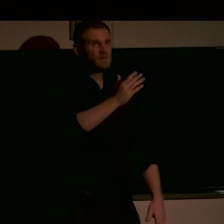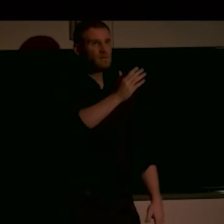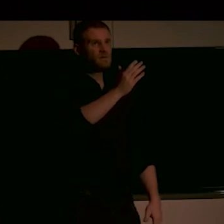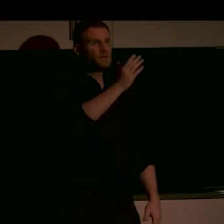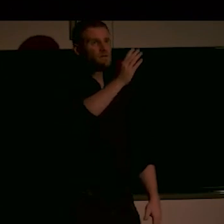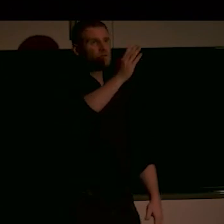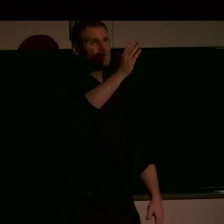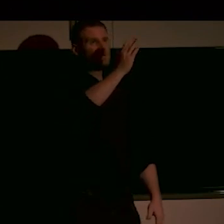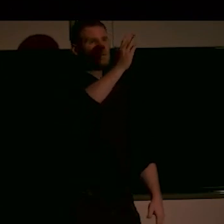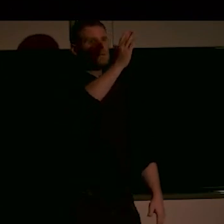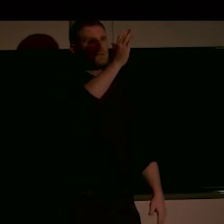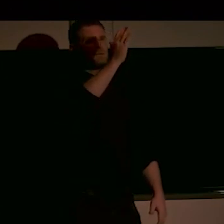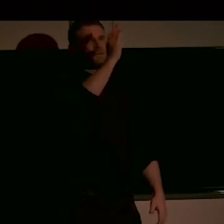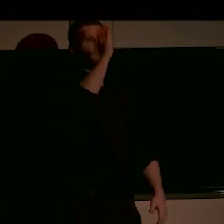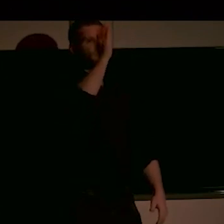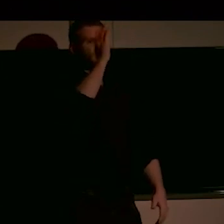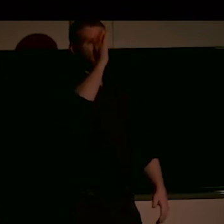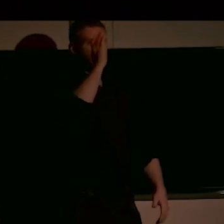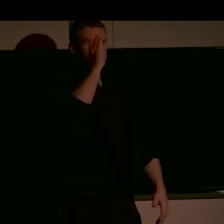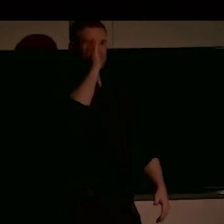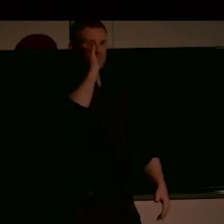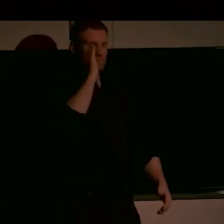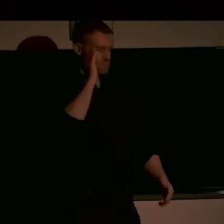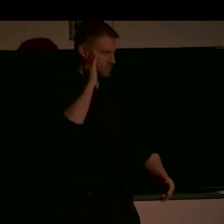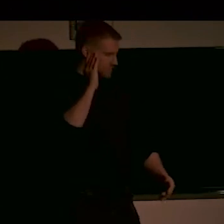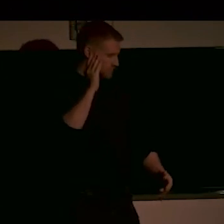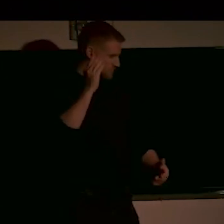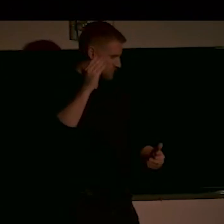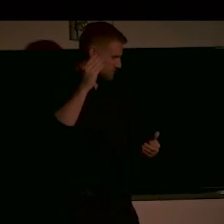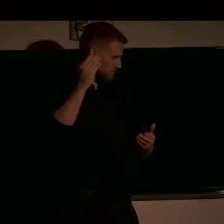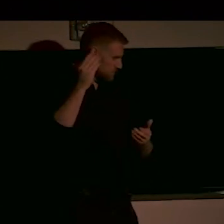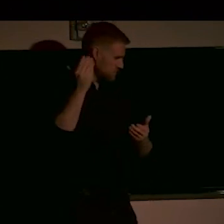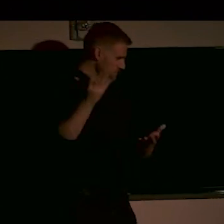God going to see you